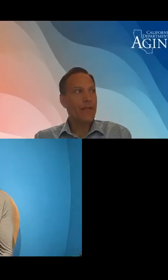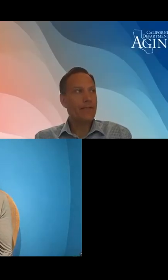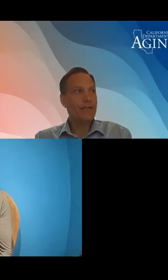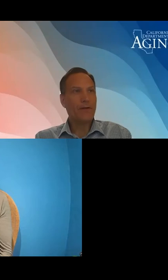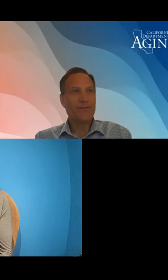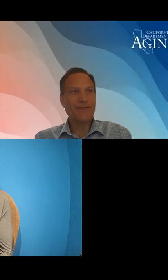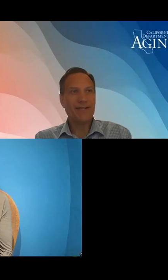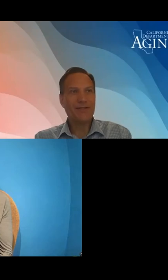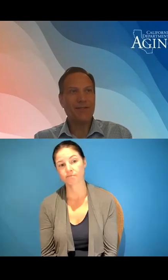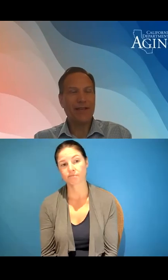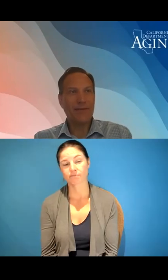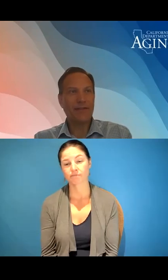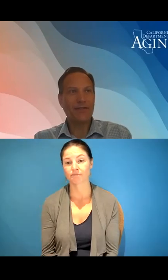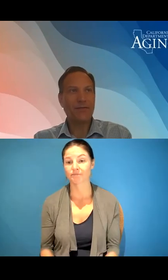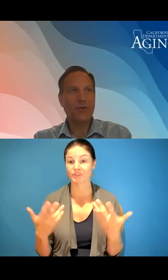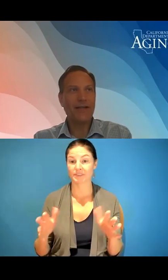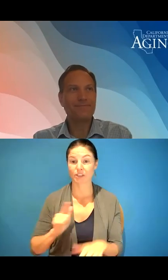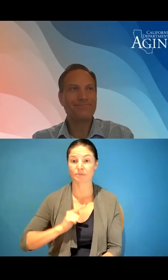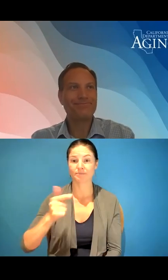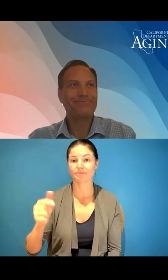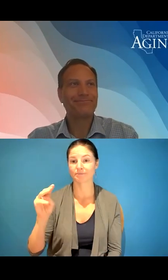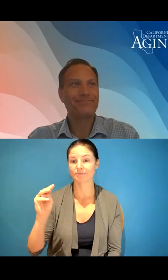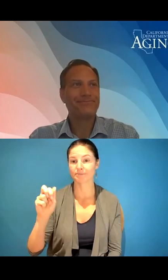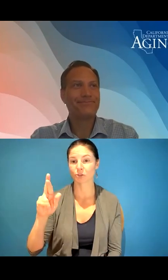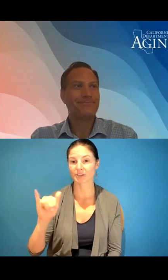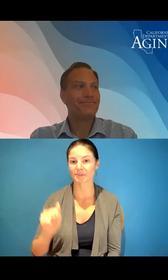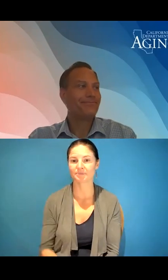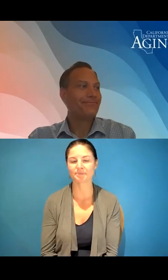Okay. And that's my presentation. I'll hand it back to Maria.